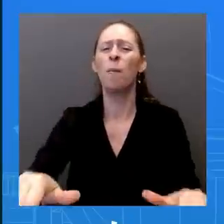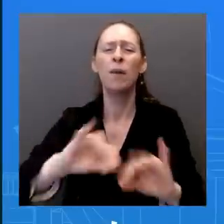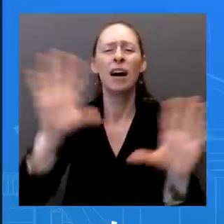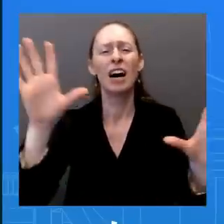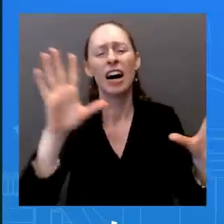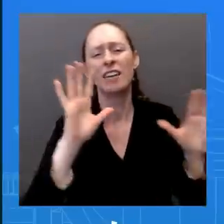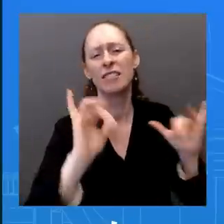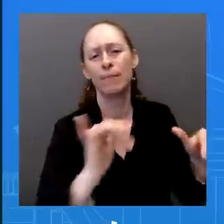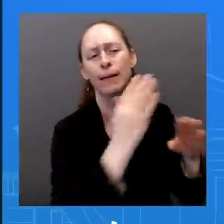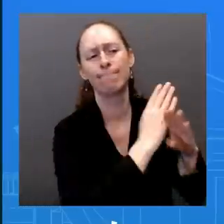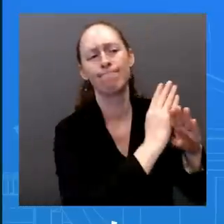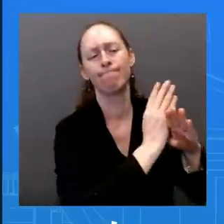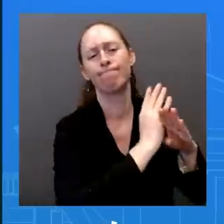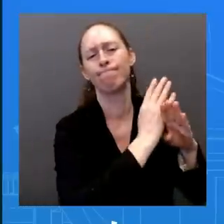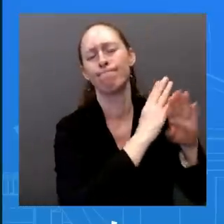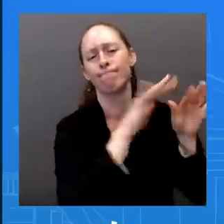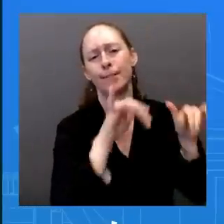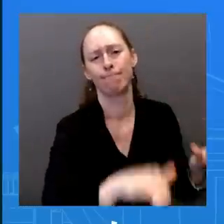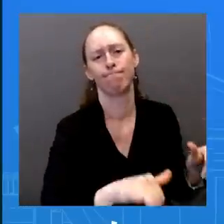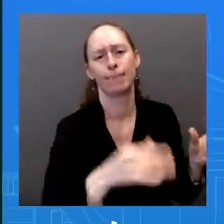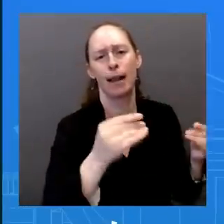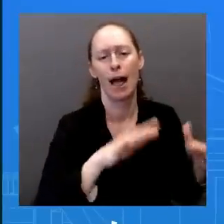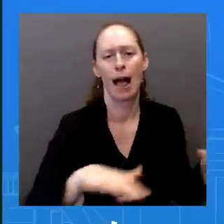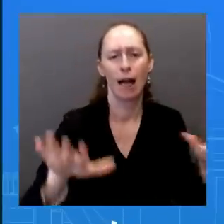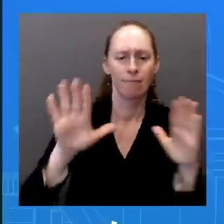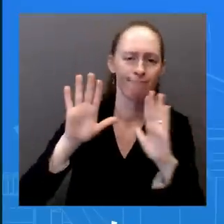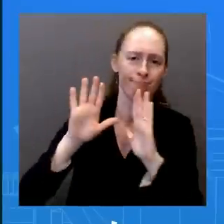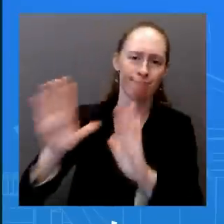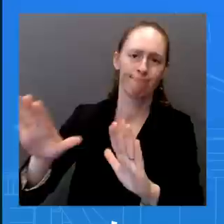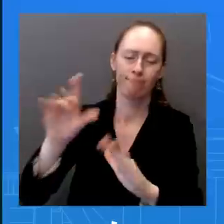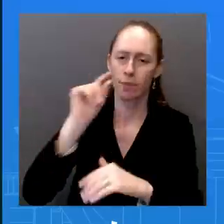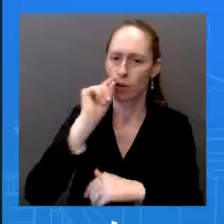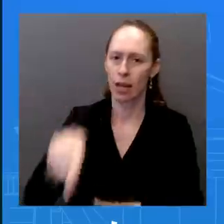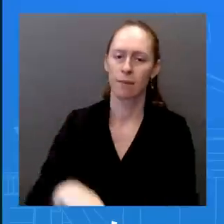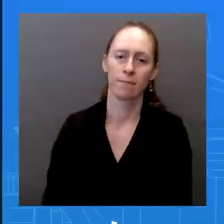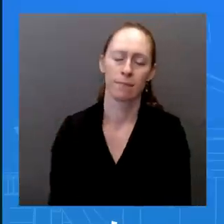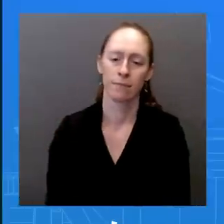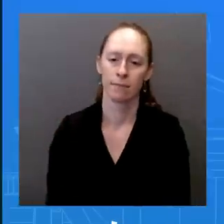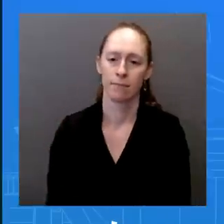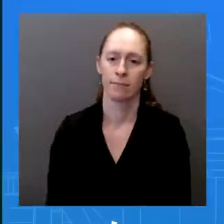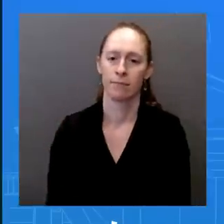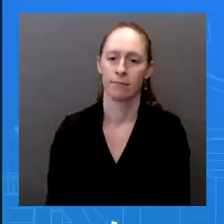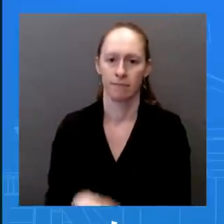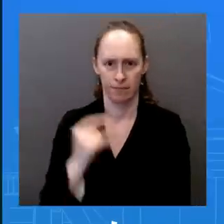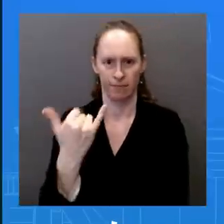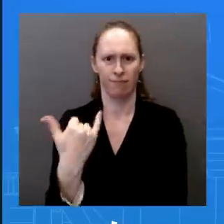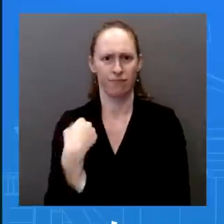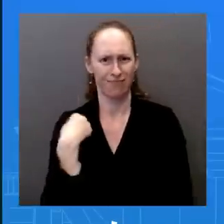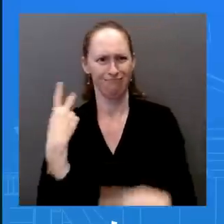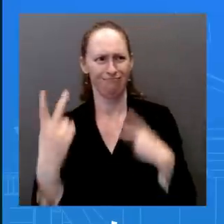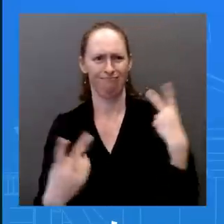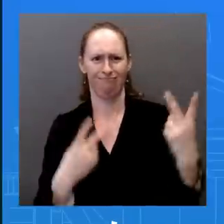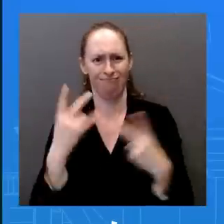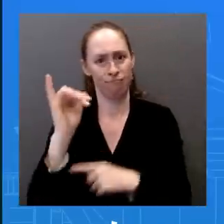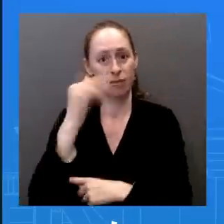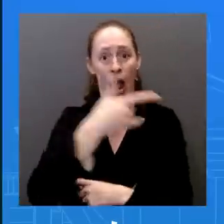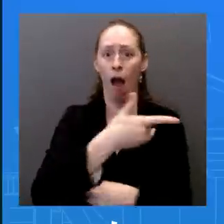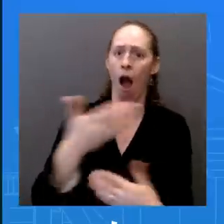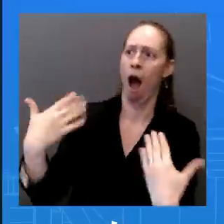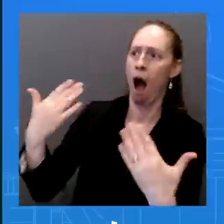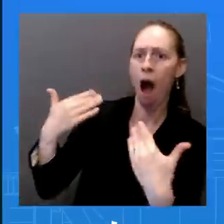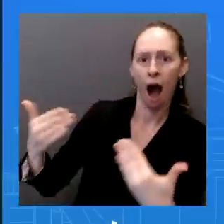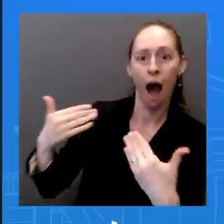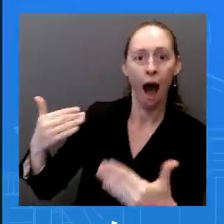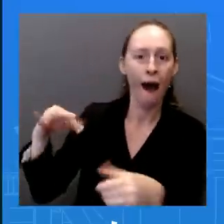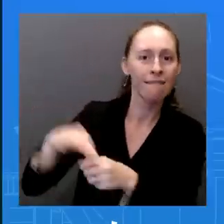those territories recognizes as being shams is not going to actually strengthen Russia's hand on the battlefield. And in fact, we